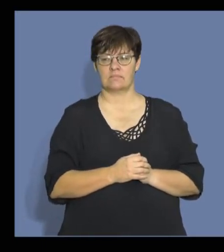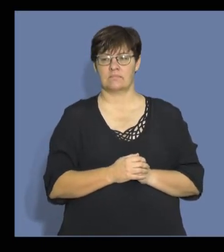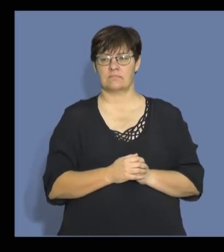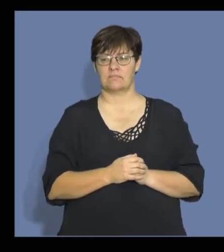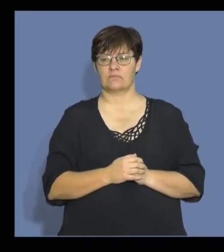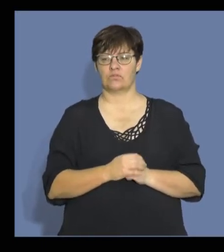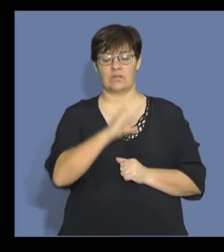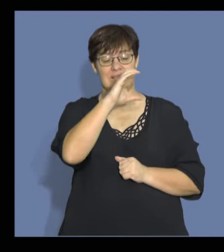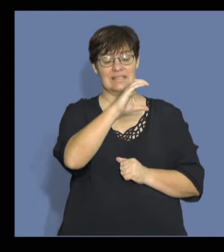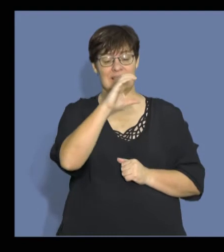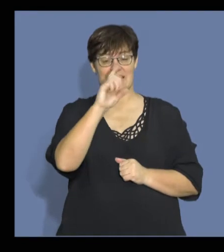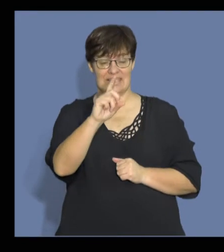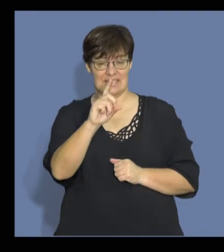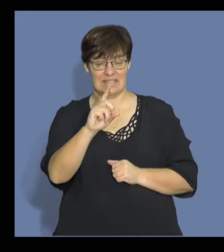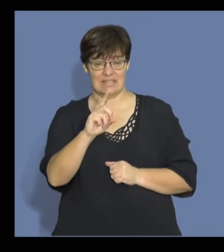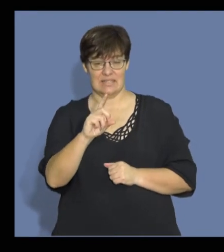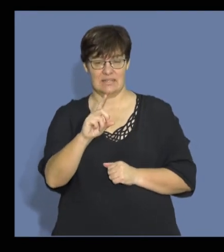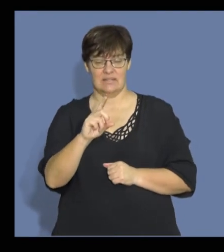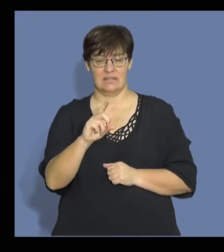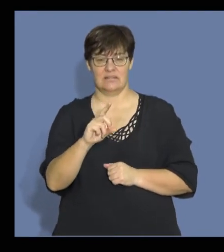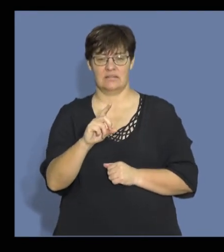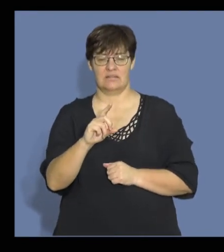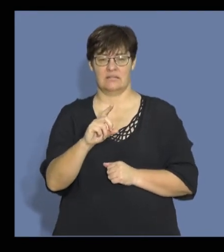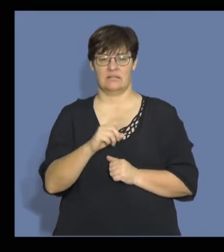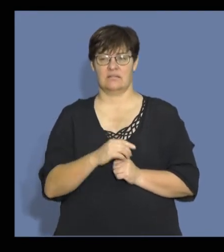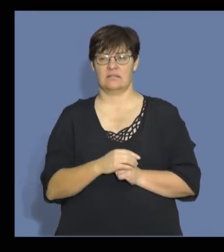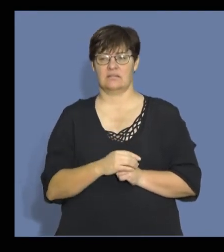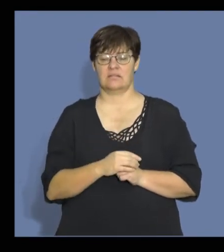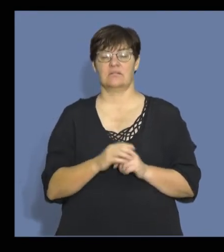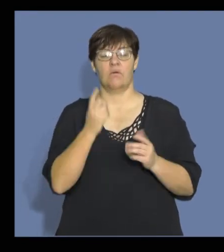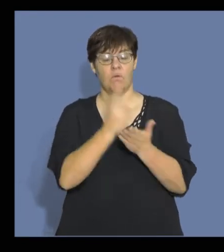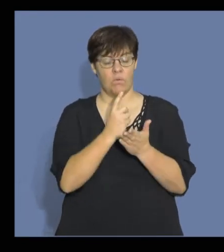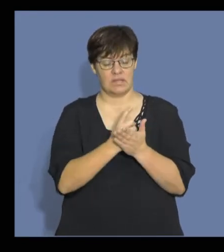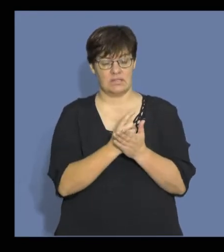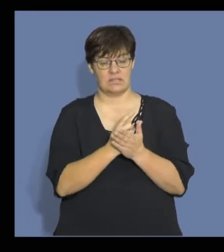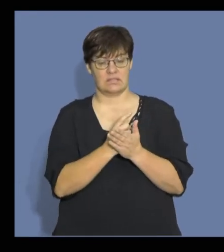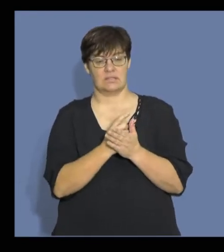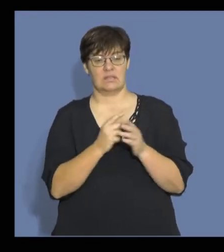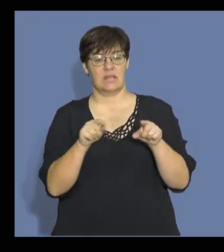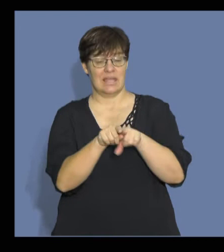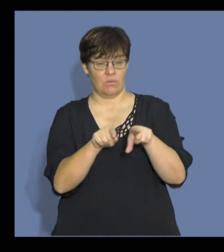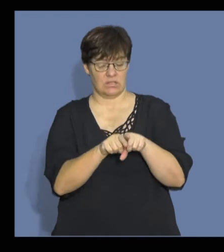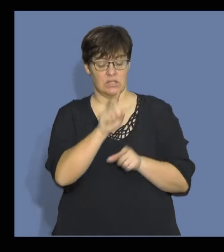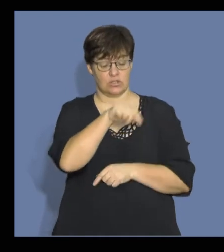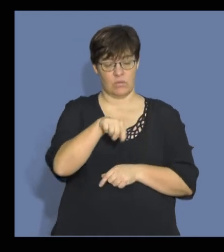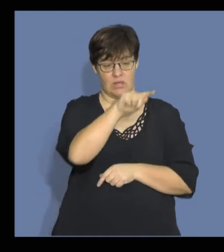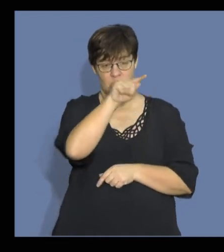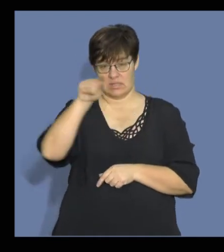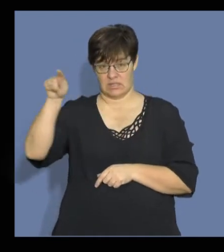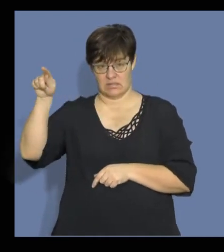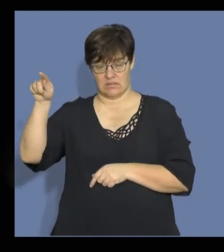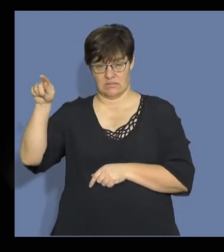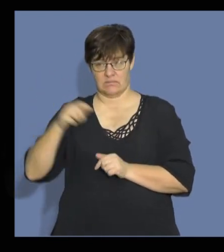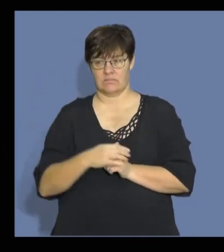D. So the distance between C and D is always going to be the square root